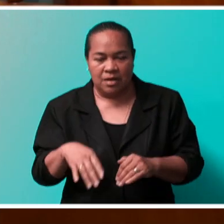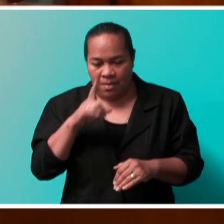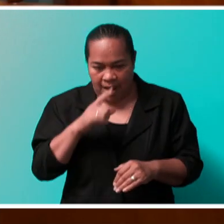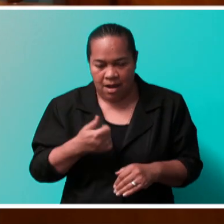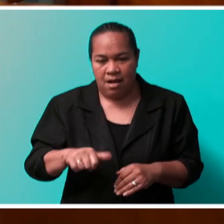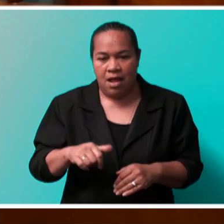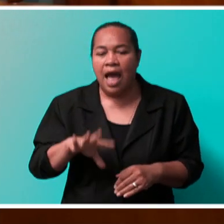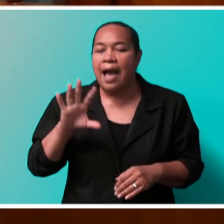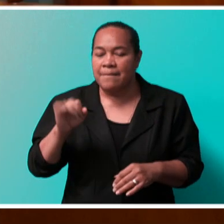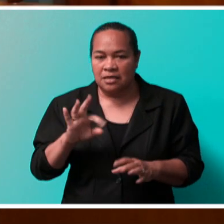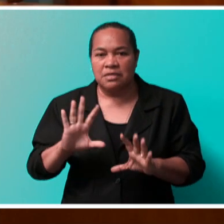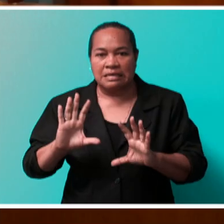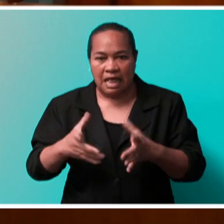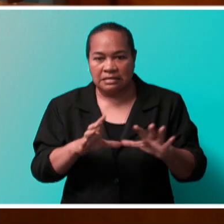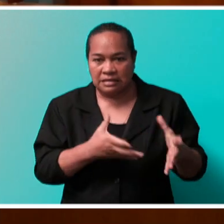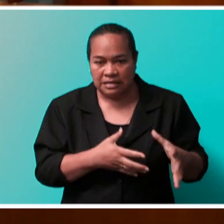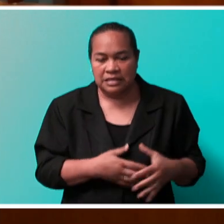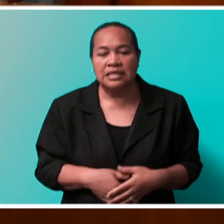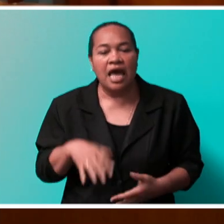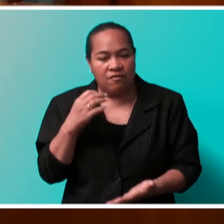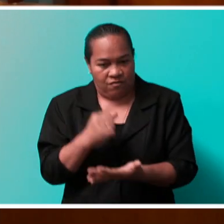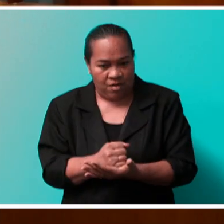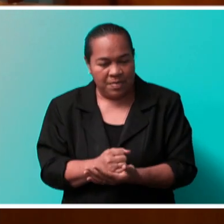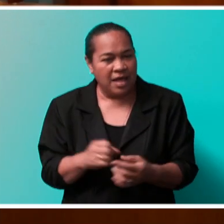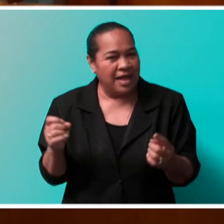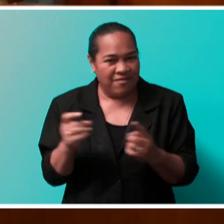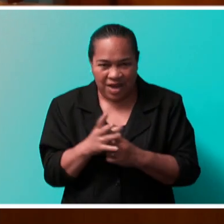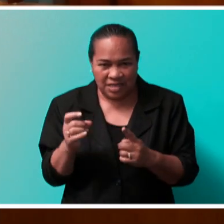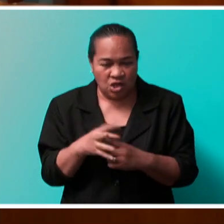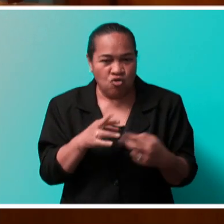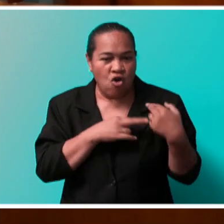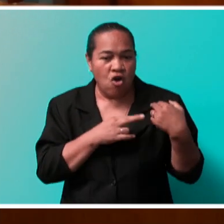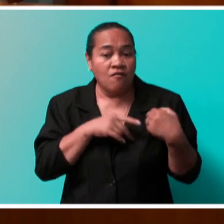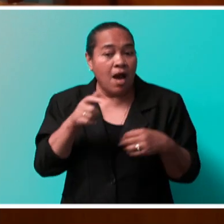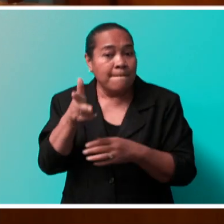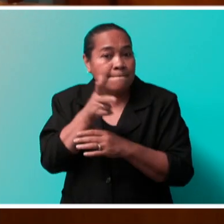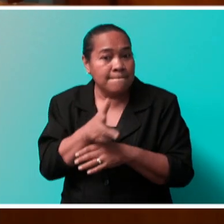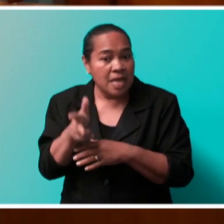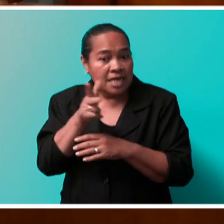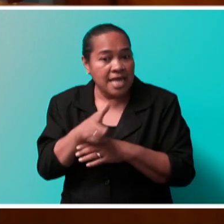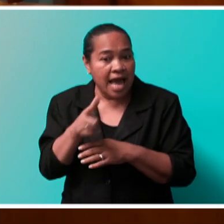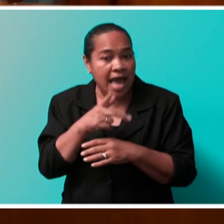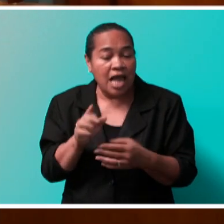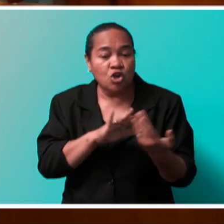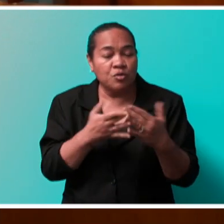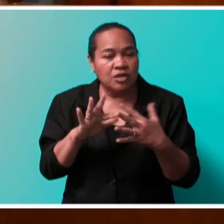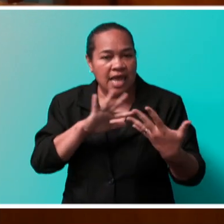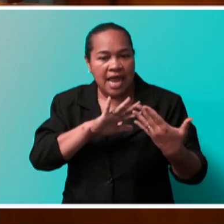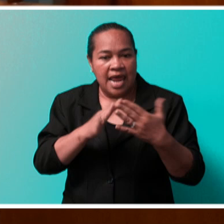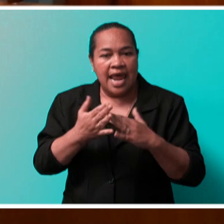be trusted, and affirms the vital role of the media and community networks in